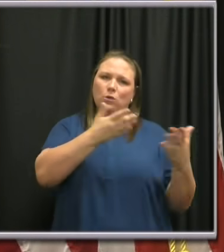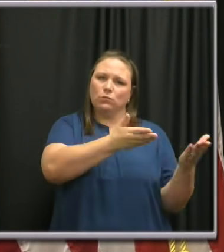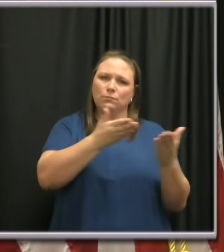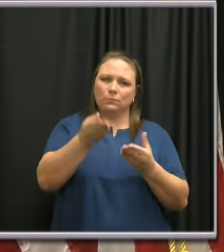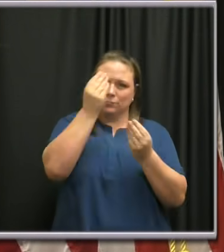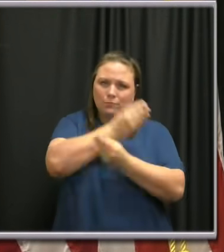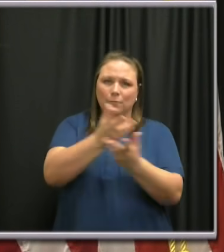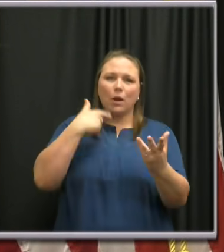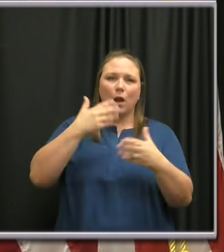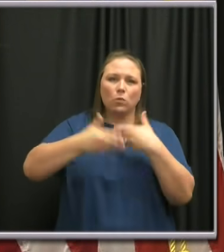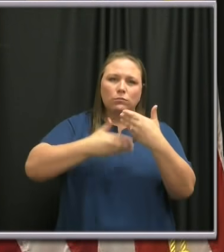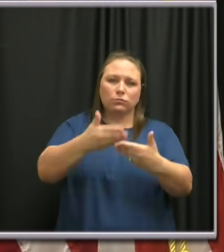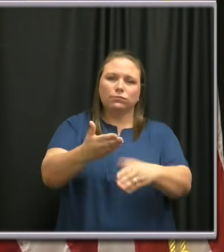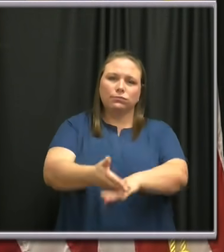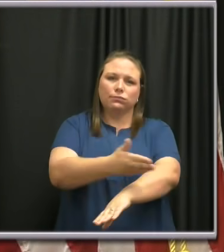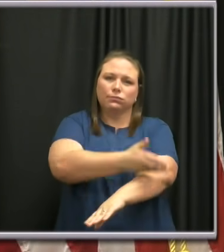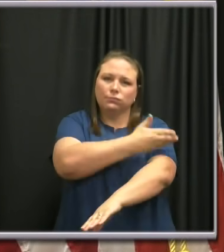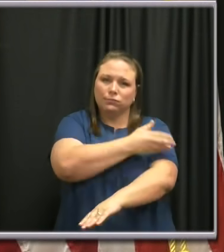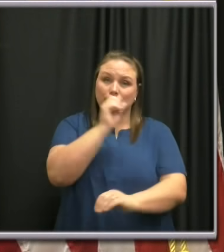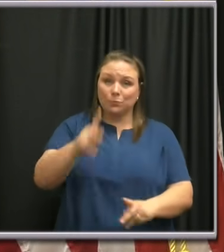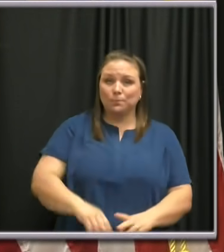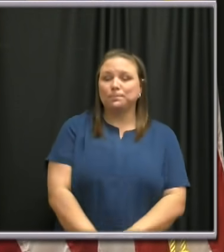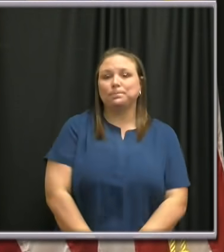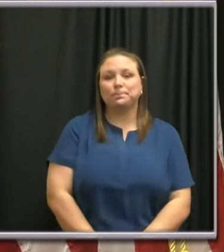some of our progress.